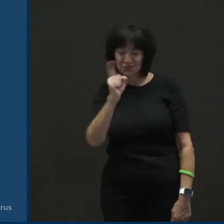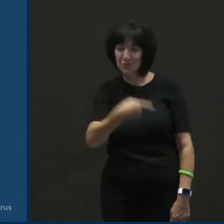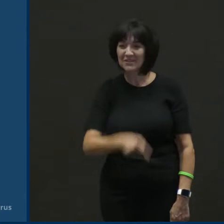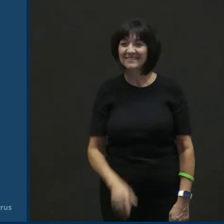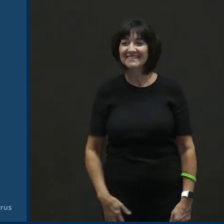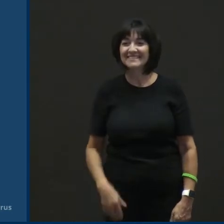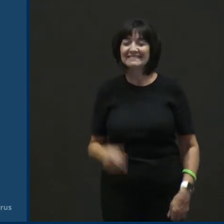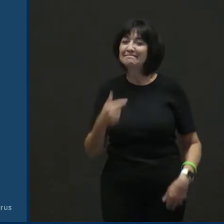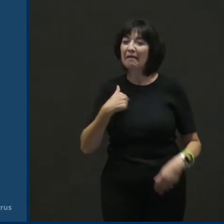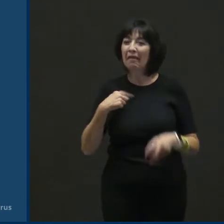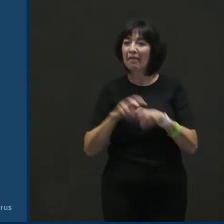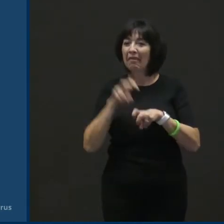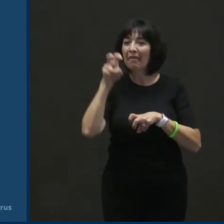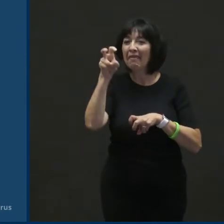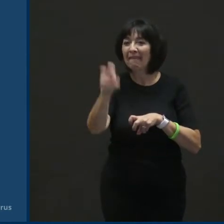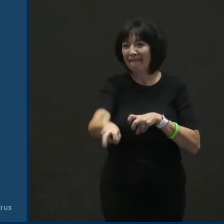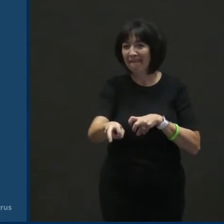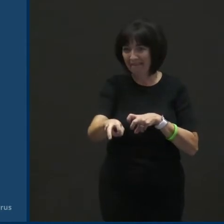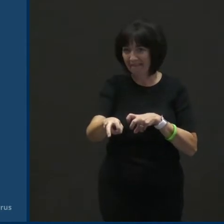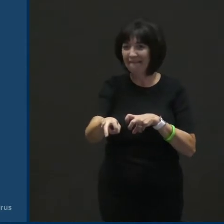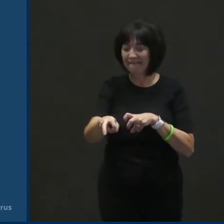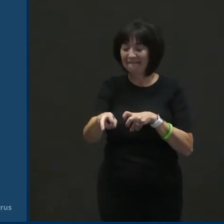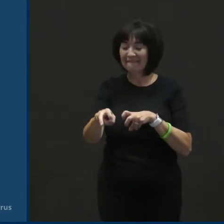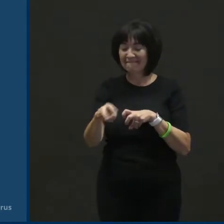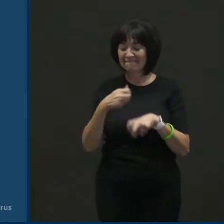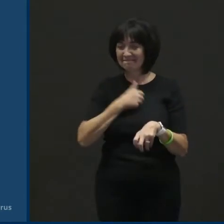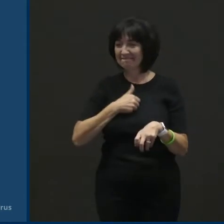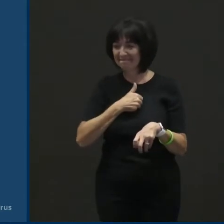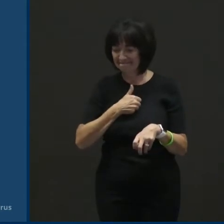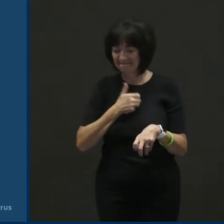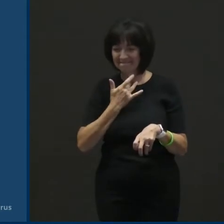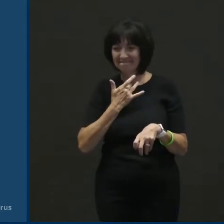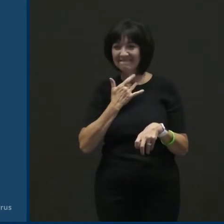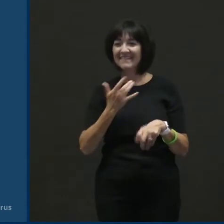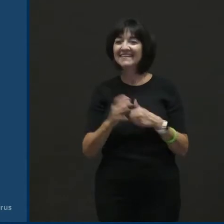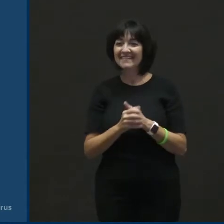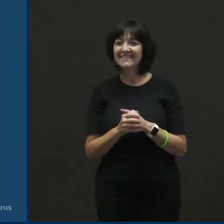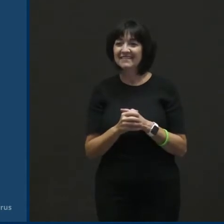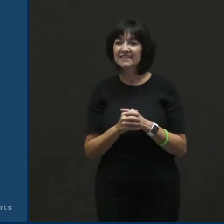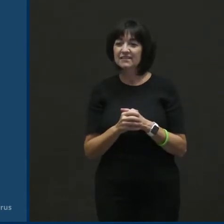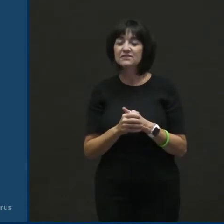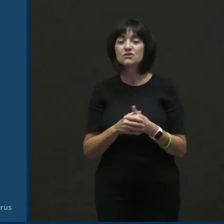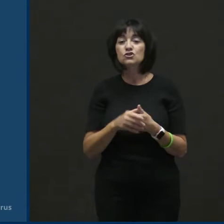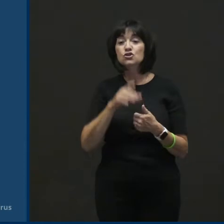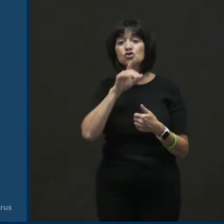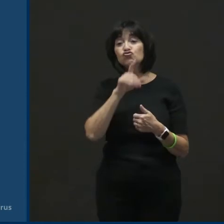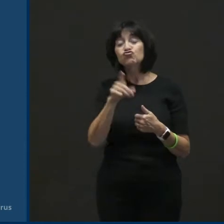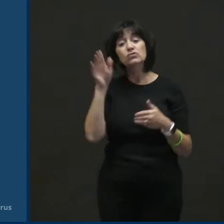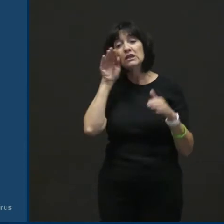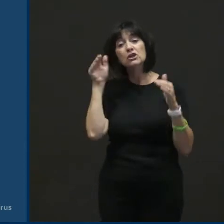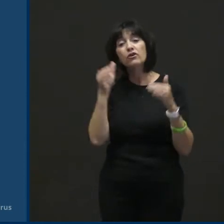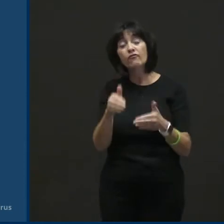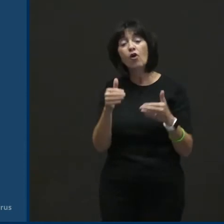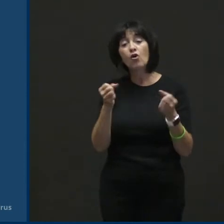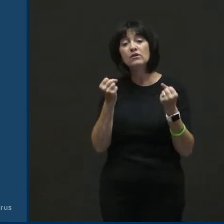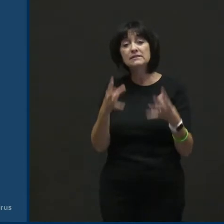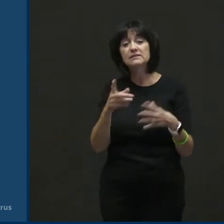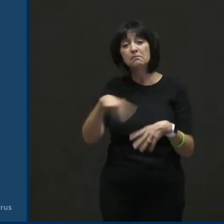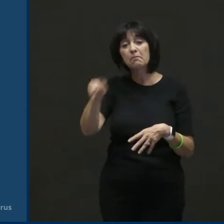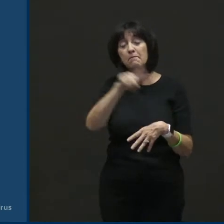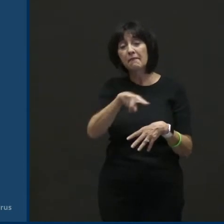got that a little bit out of sequence there. Again, one of the focus, of course, with many of the districts that are